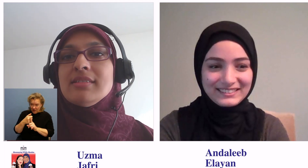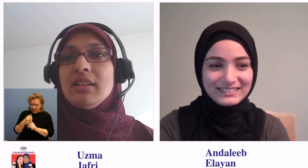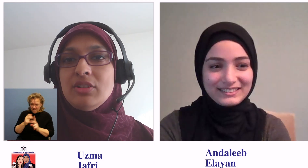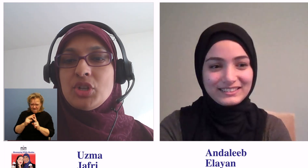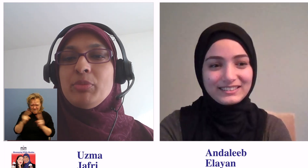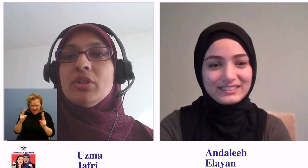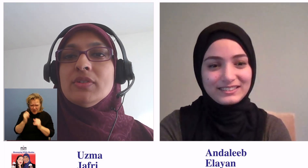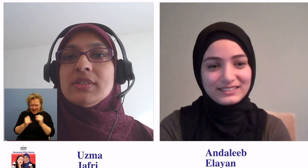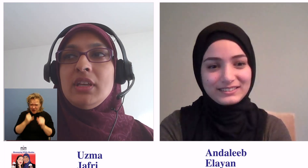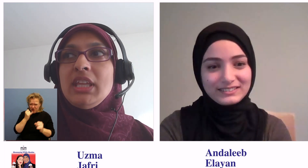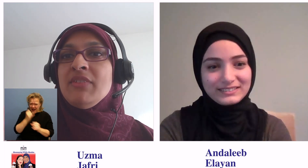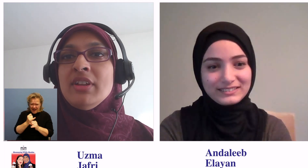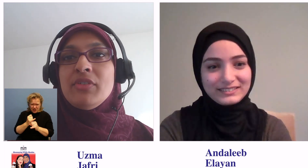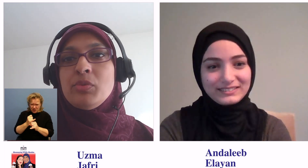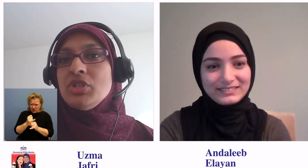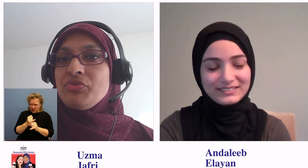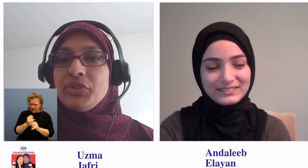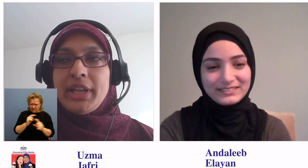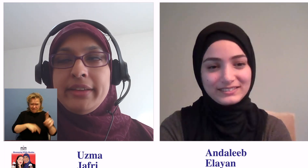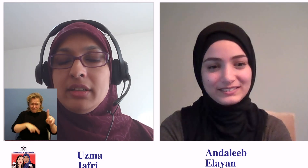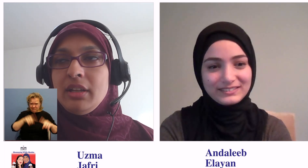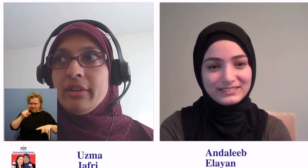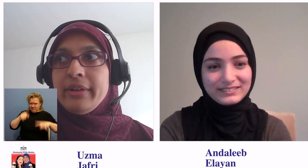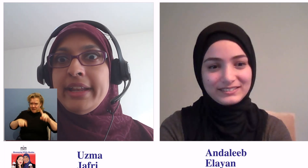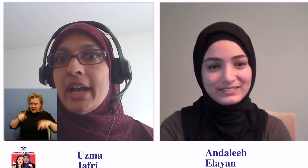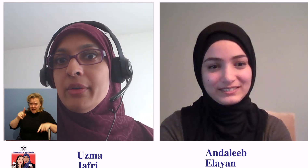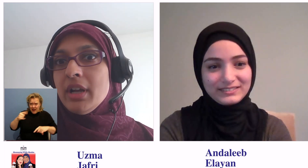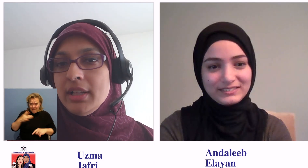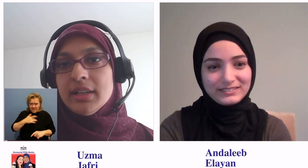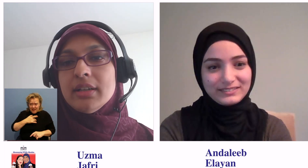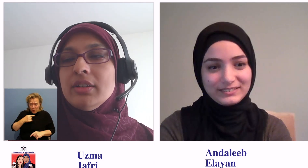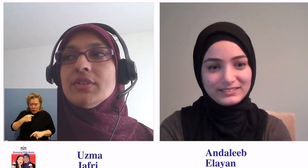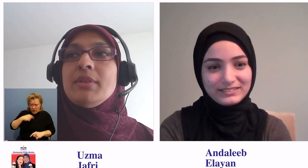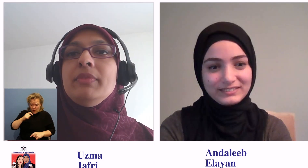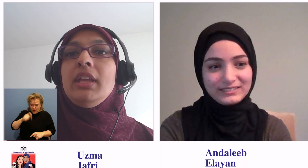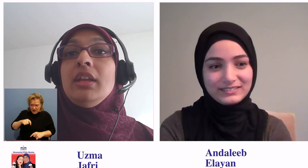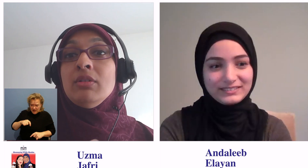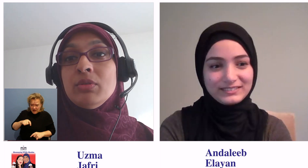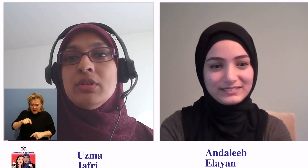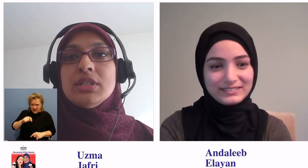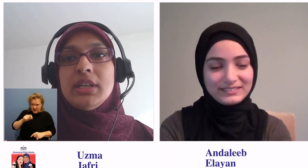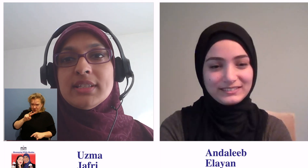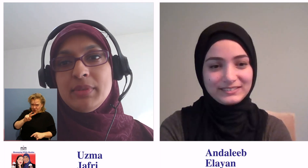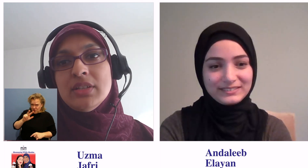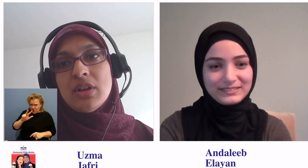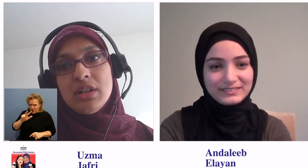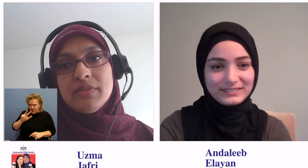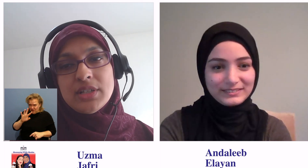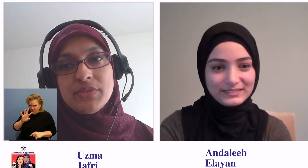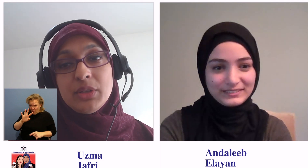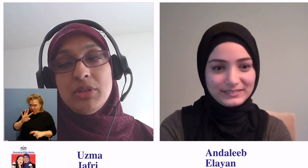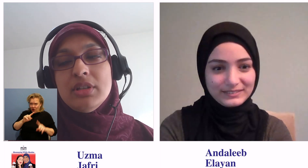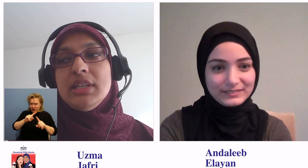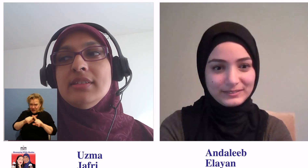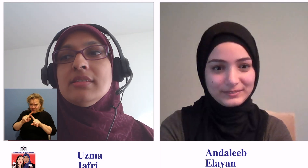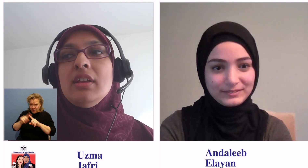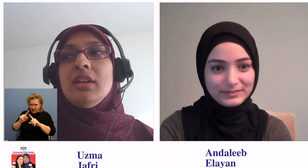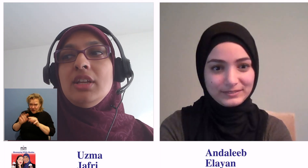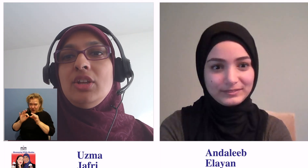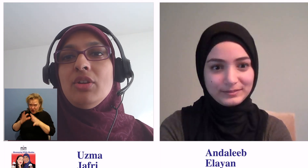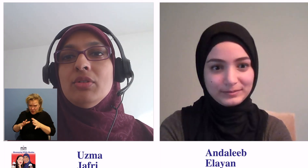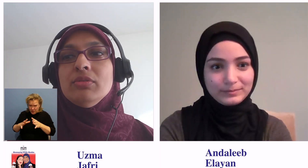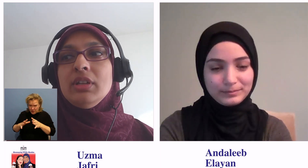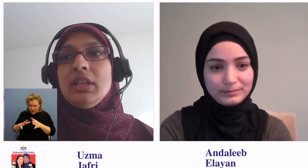ASL interpreters, even if it was just for like, you know, an hour halaqa or something in order to explain to all of our different communities,